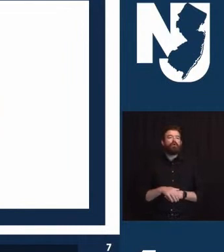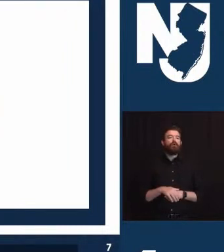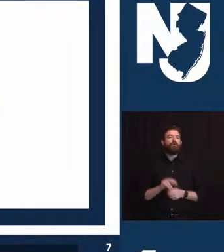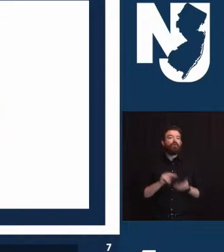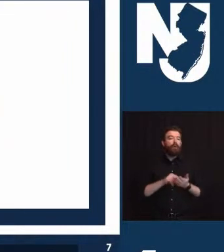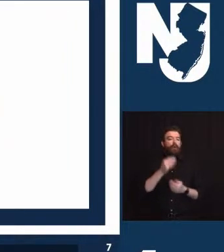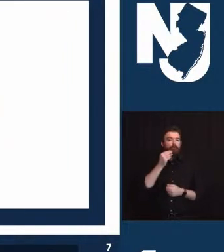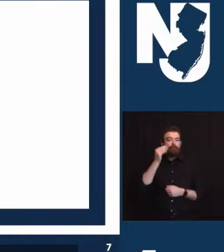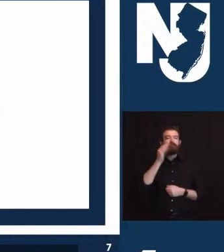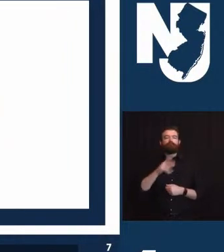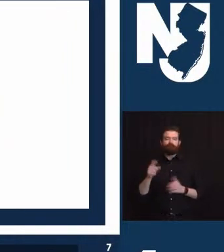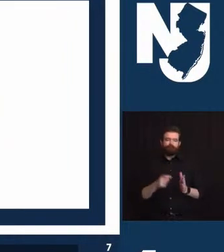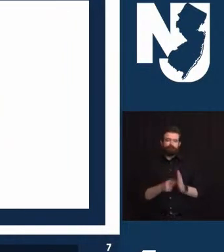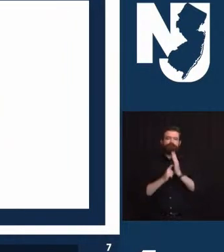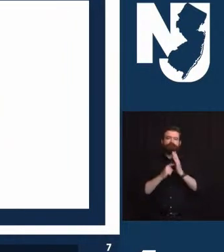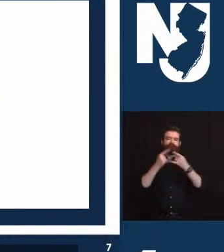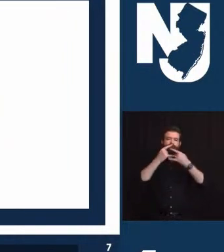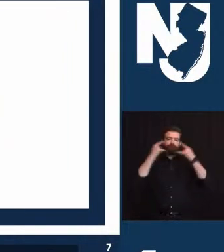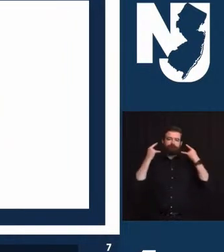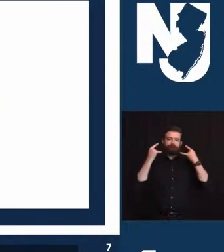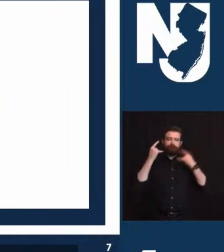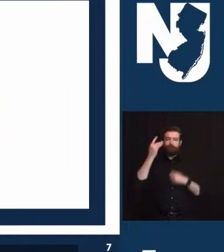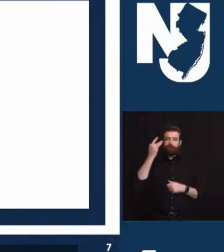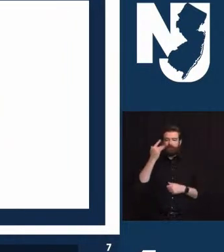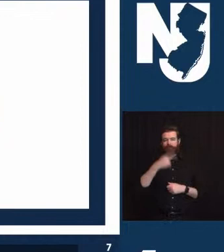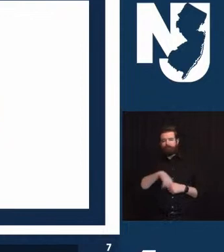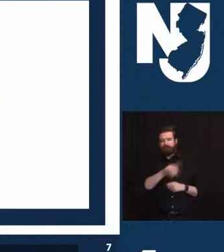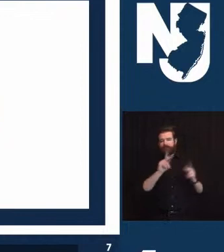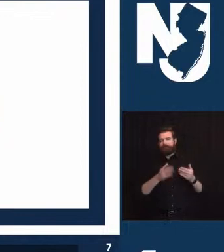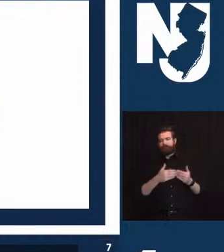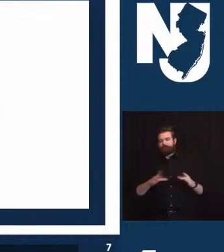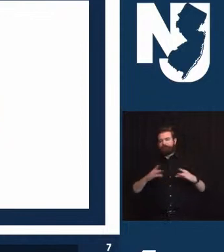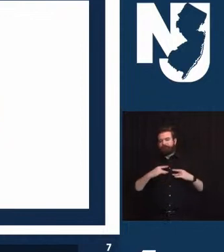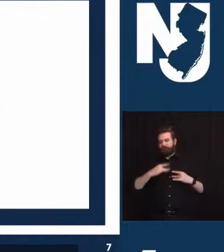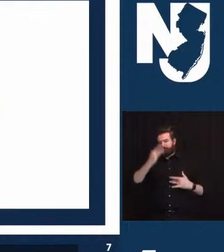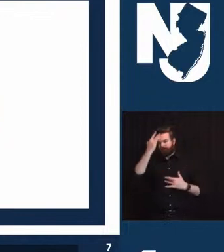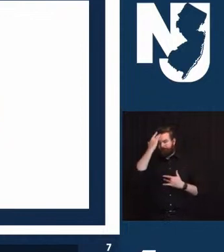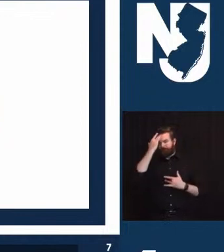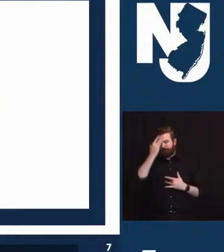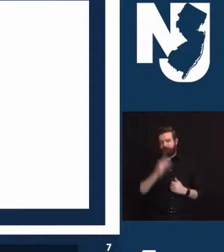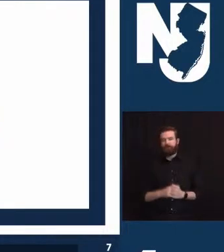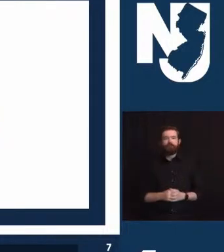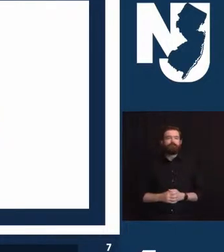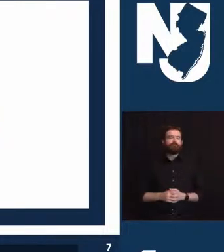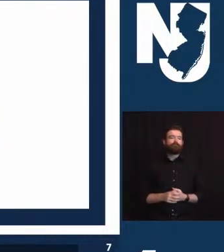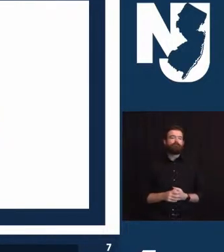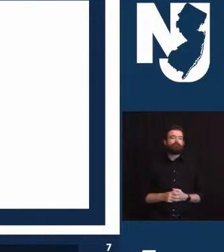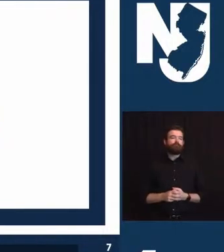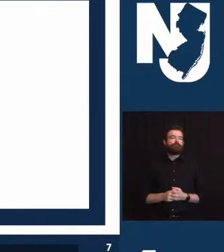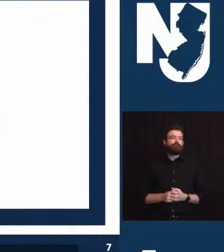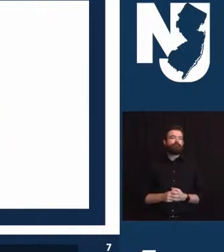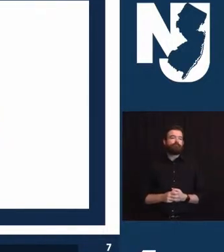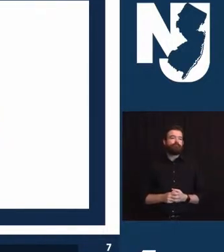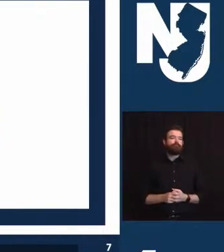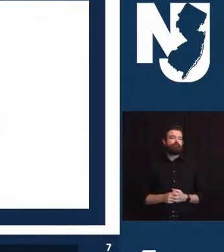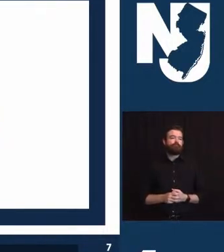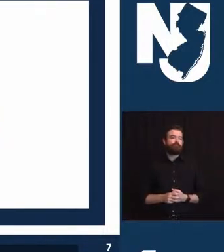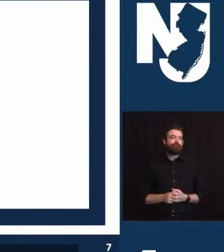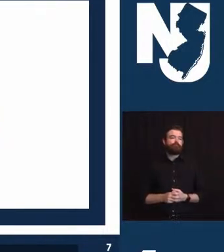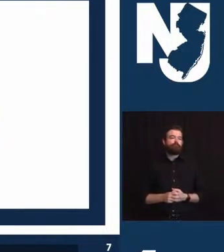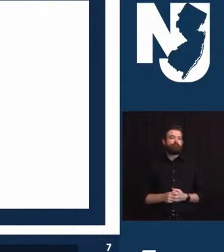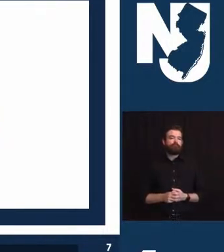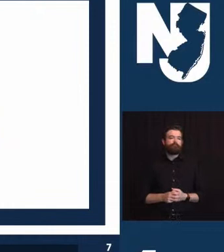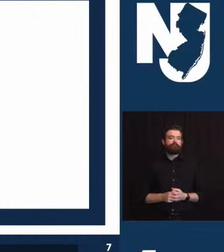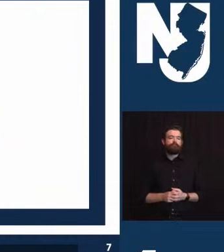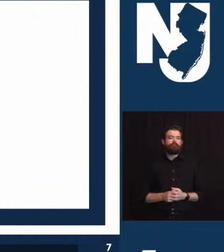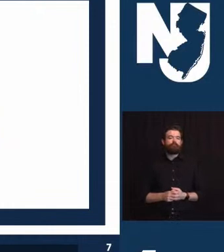in place in public settings to protect you, your family, the workers, and the entire community. I was proud to see